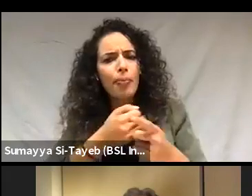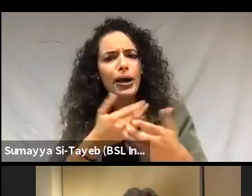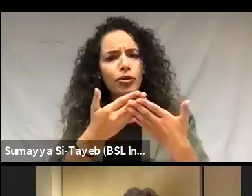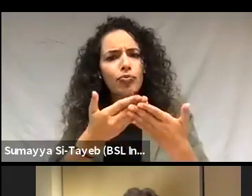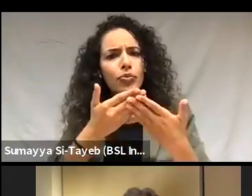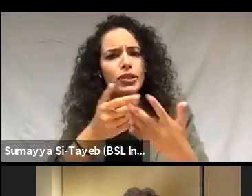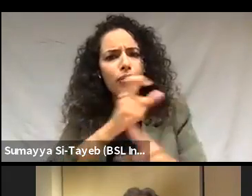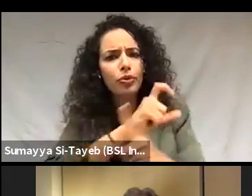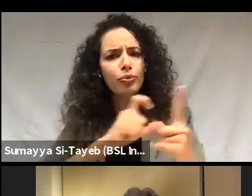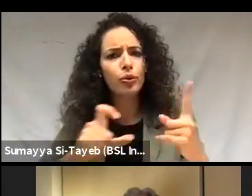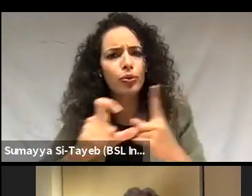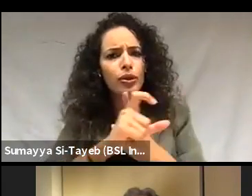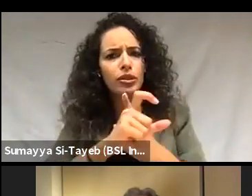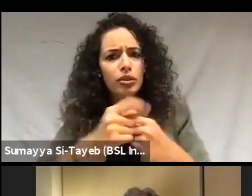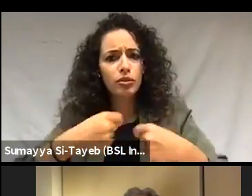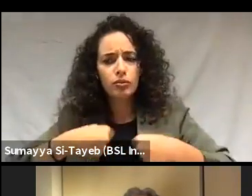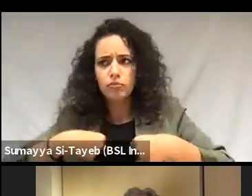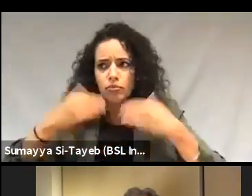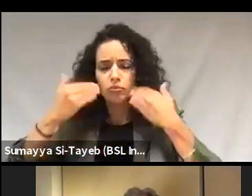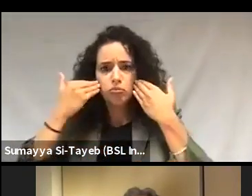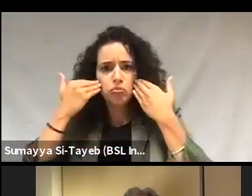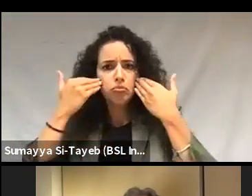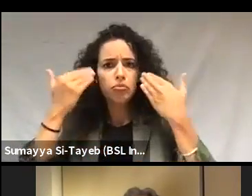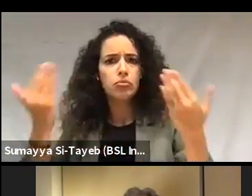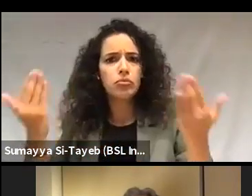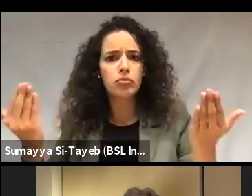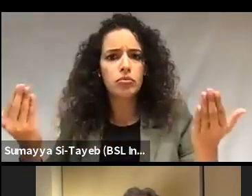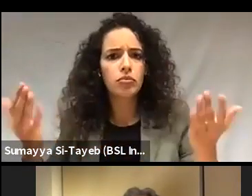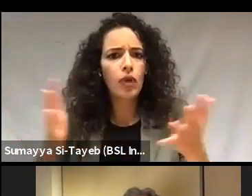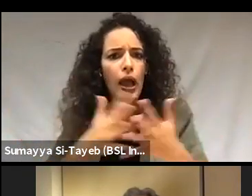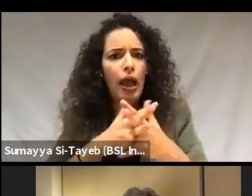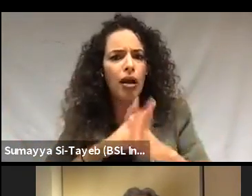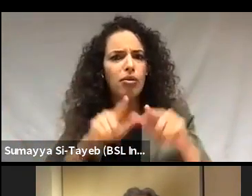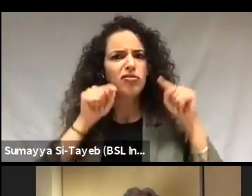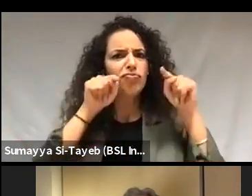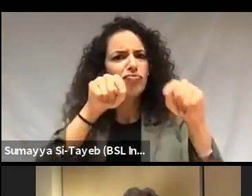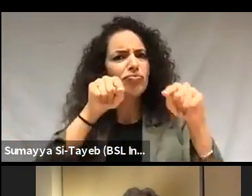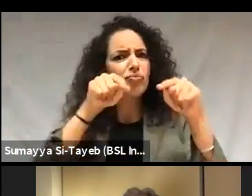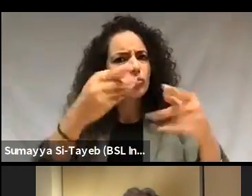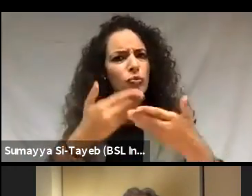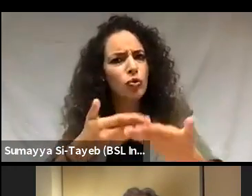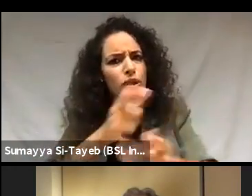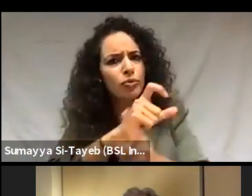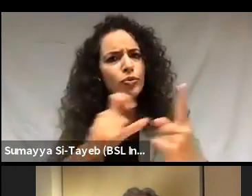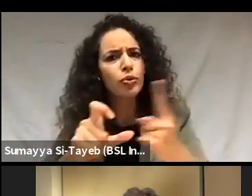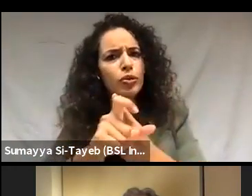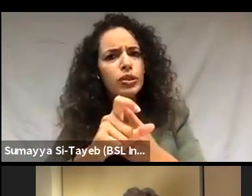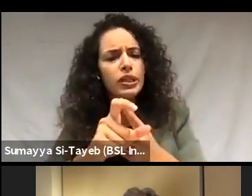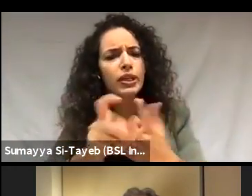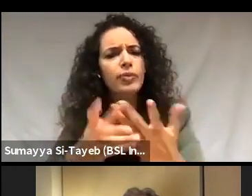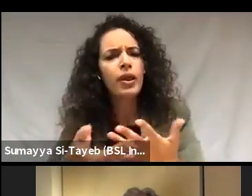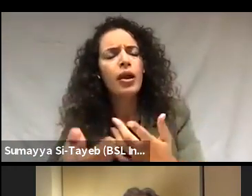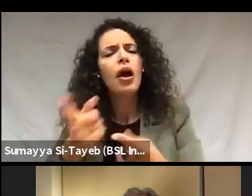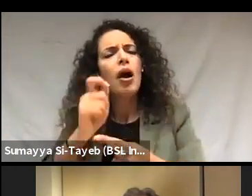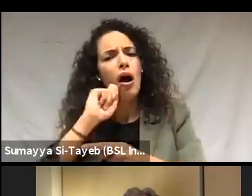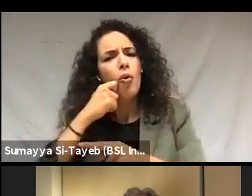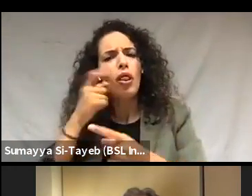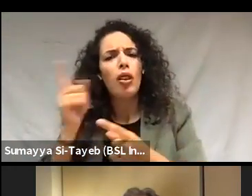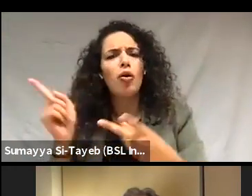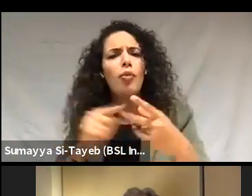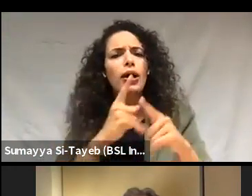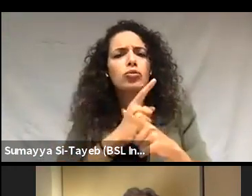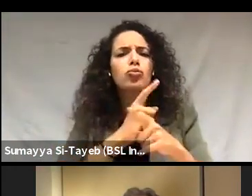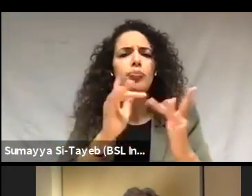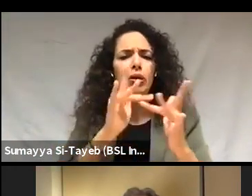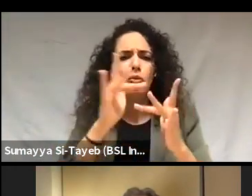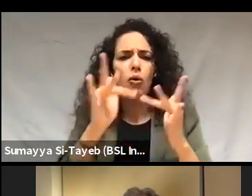didn't know the way in which they were targeted. And I would like to come back to the online question in a moment. And I think the second is that